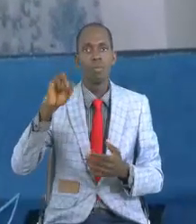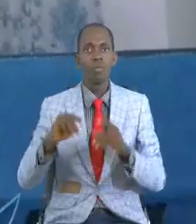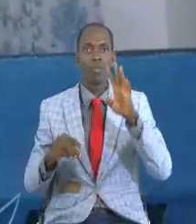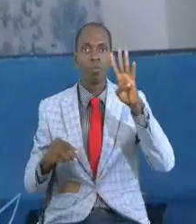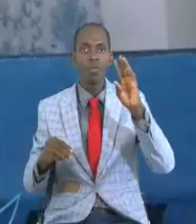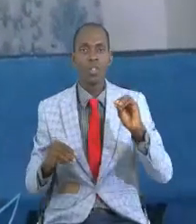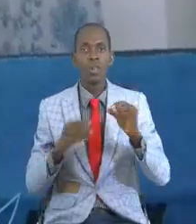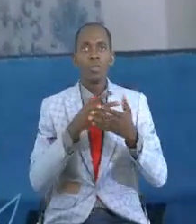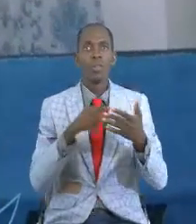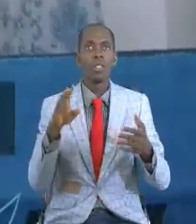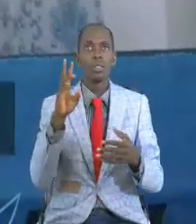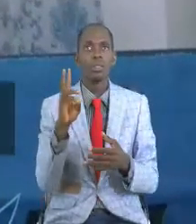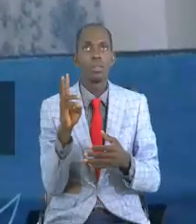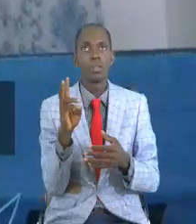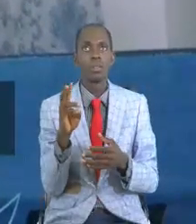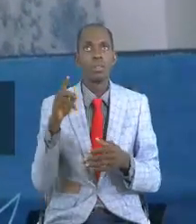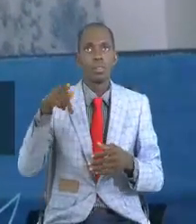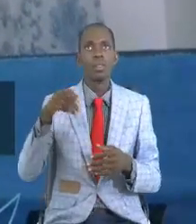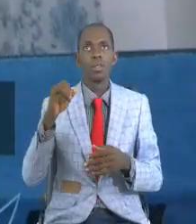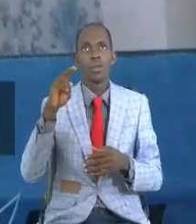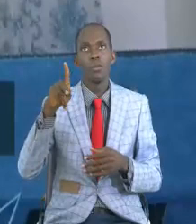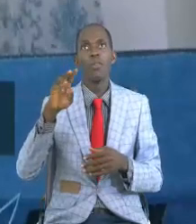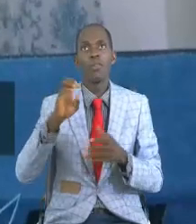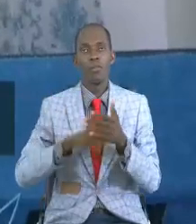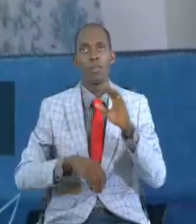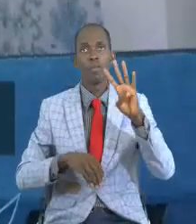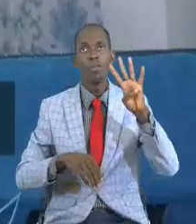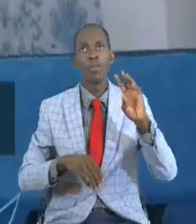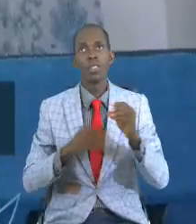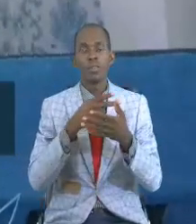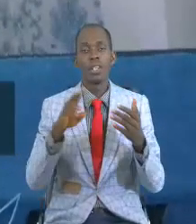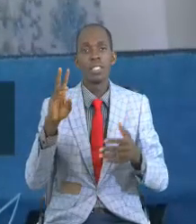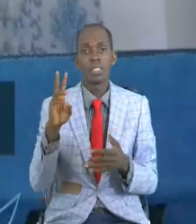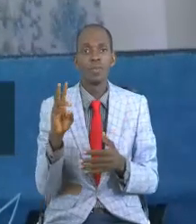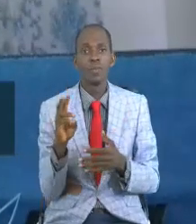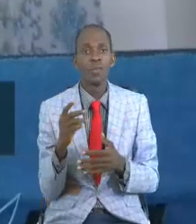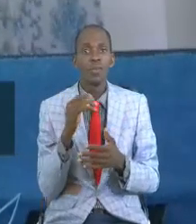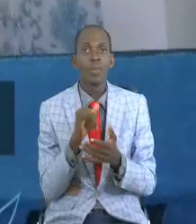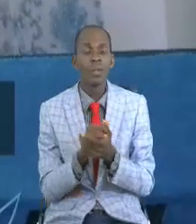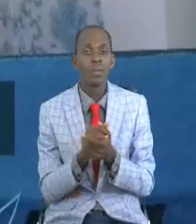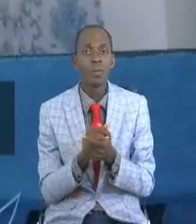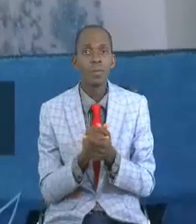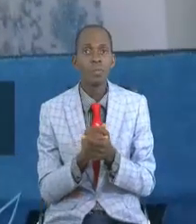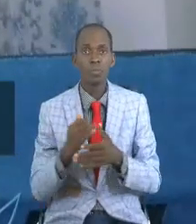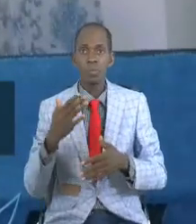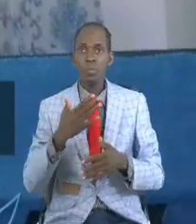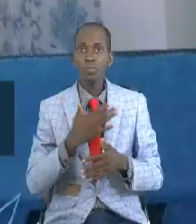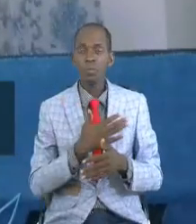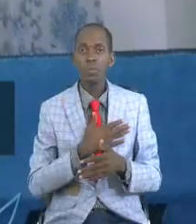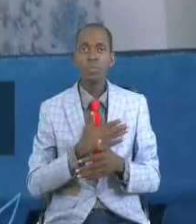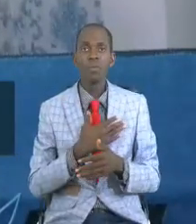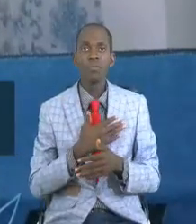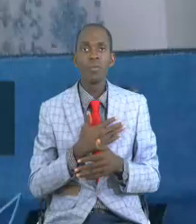6 sacrifice and offering friend thou didst not desire my ears as thou